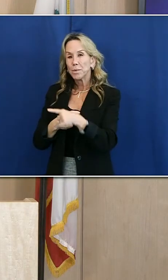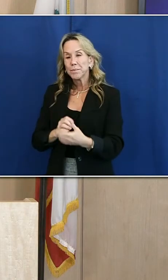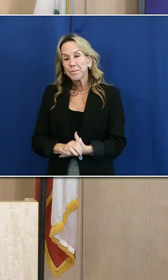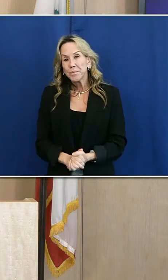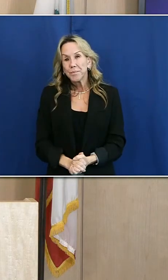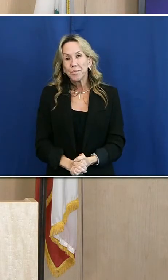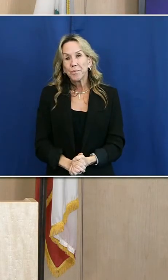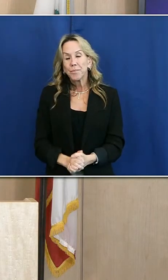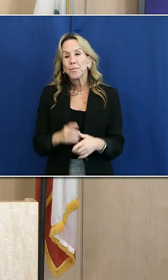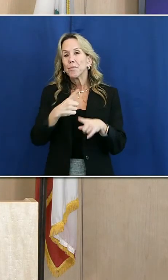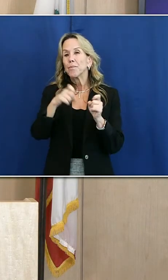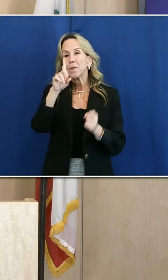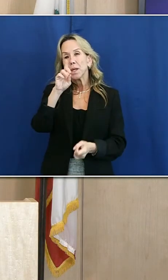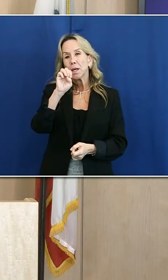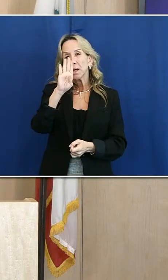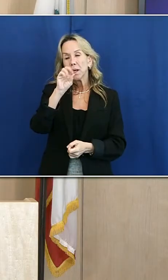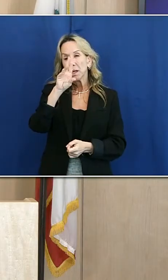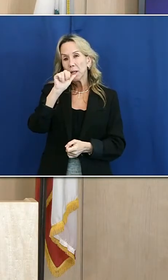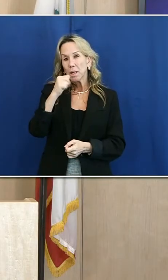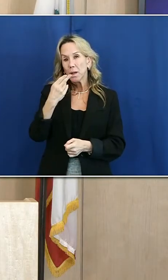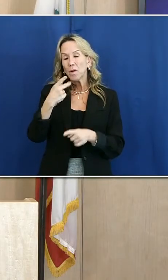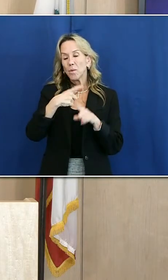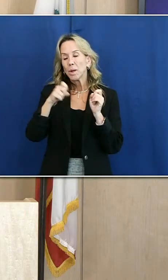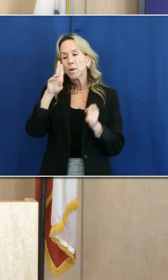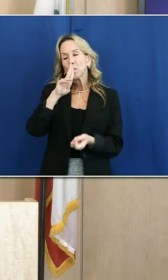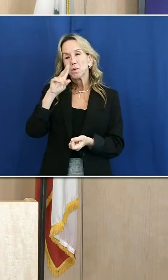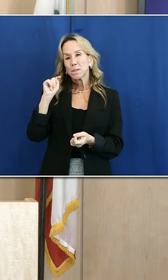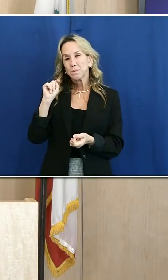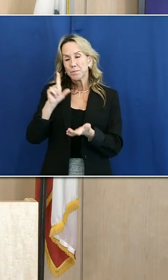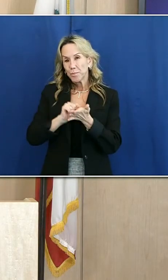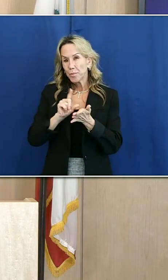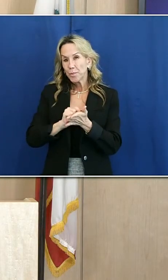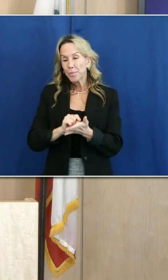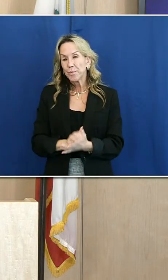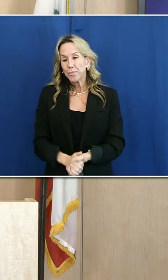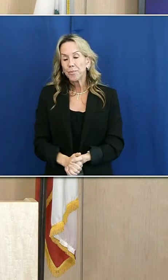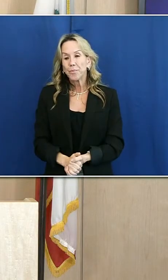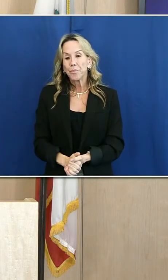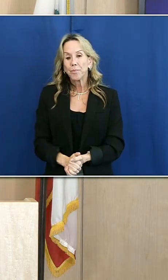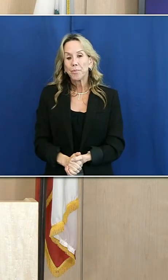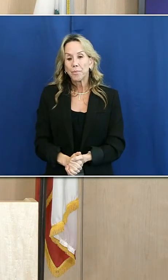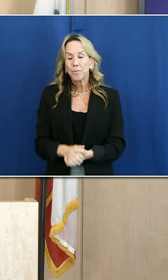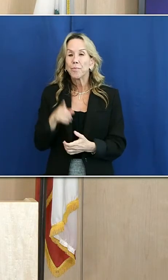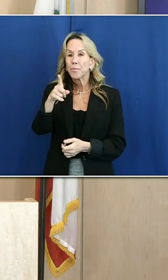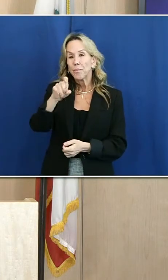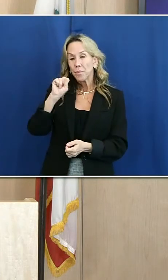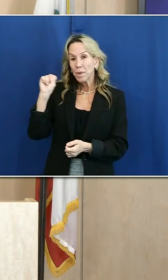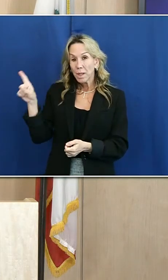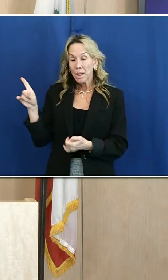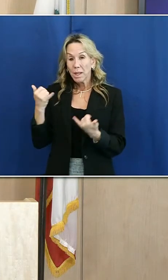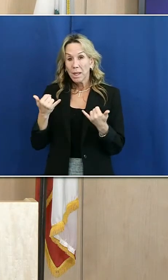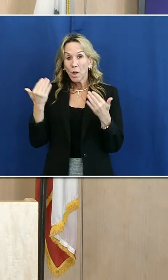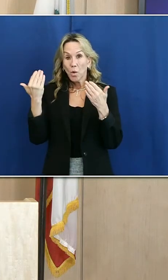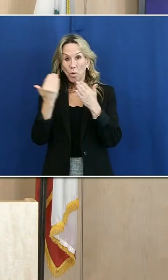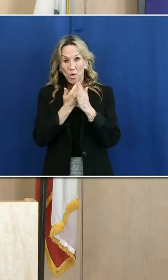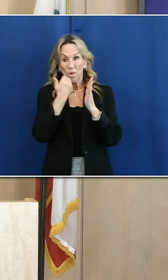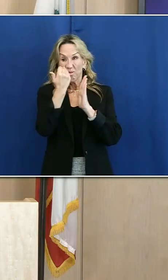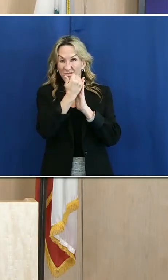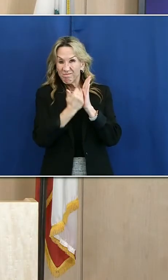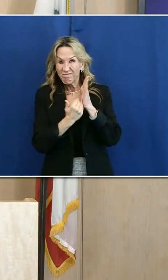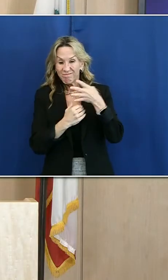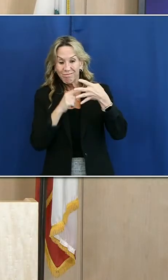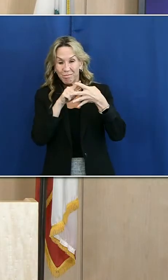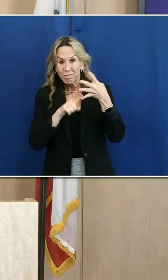is from Deborah Brennan from the San Diego Union Tribune. She asks, will the new state and county guidelines